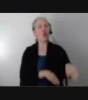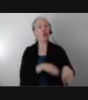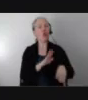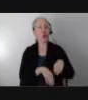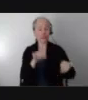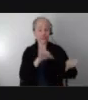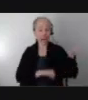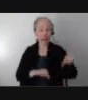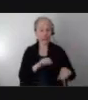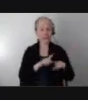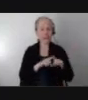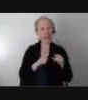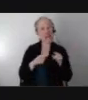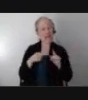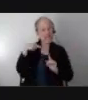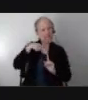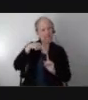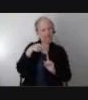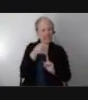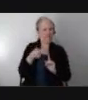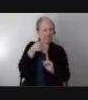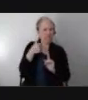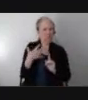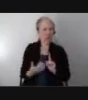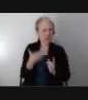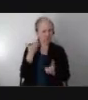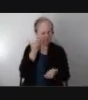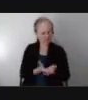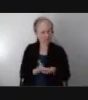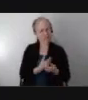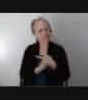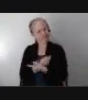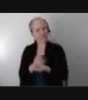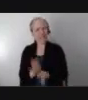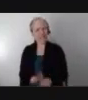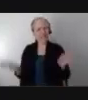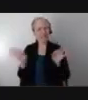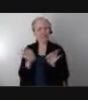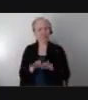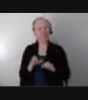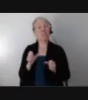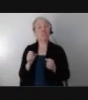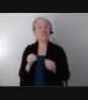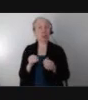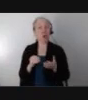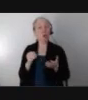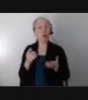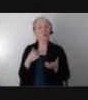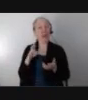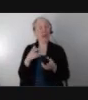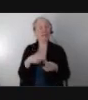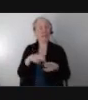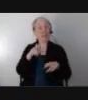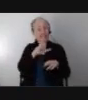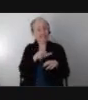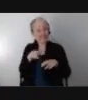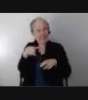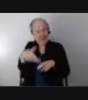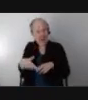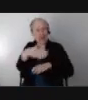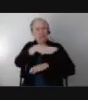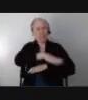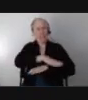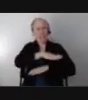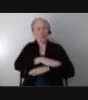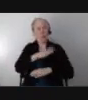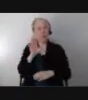So it's interesting to see how we do use seats at the table in ways that affect the